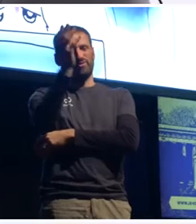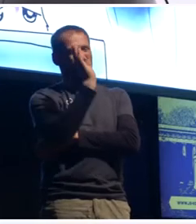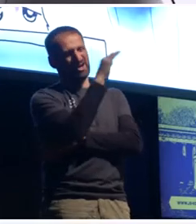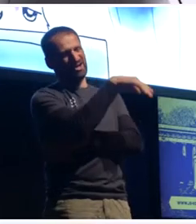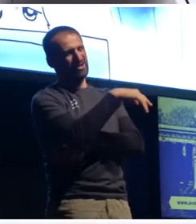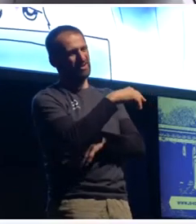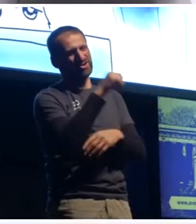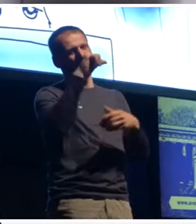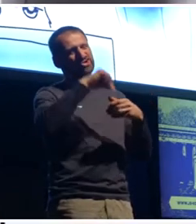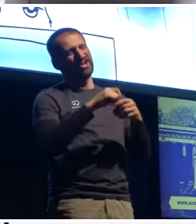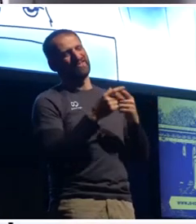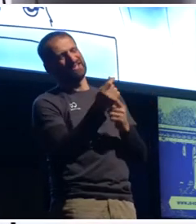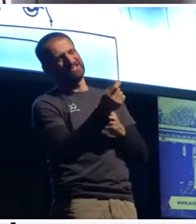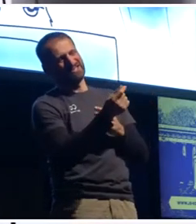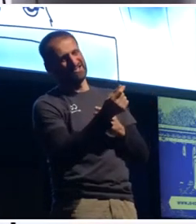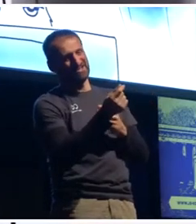Poor web developer.